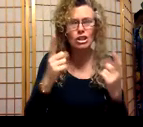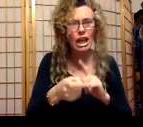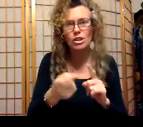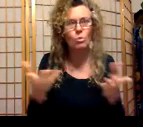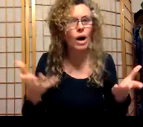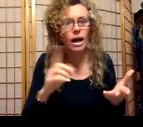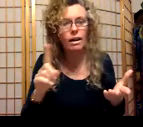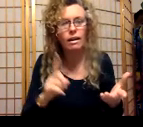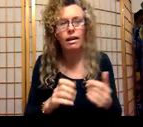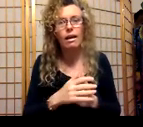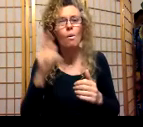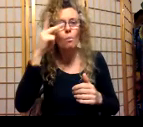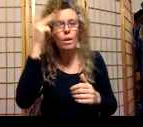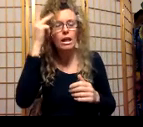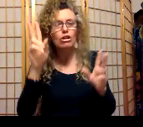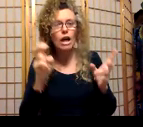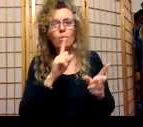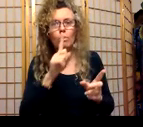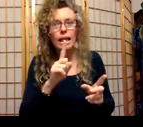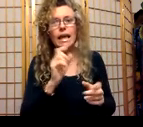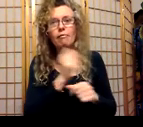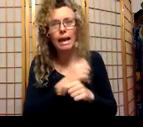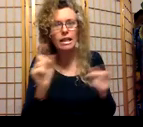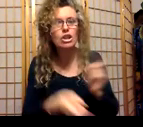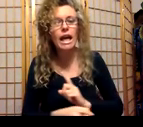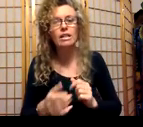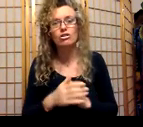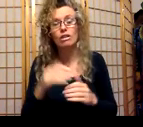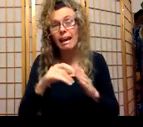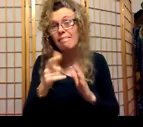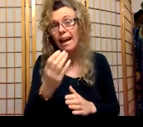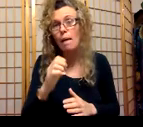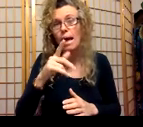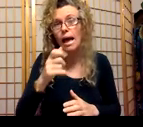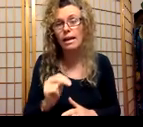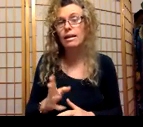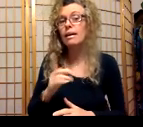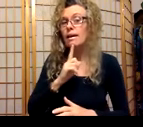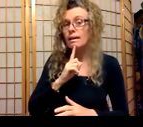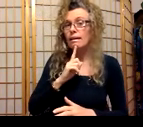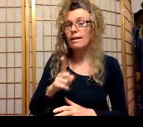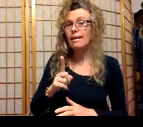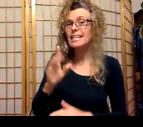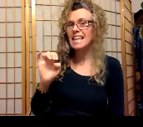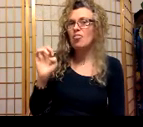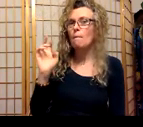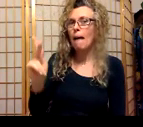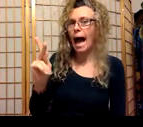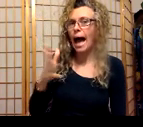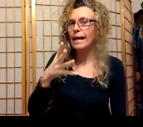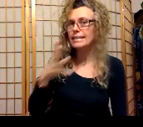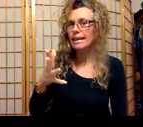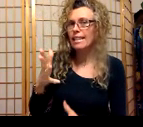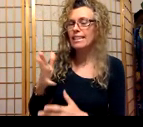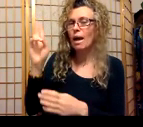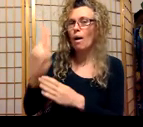of the political topics have actually made a change in the campaign? It's the mask they are wearing that changes. The